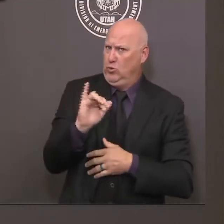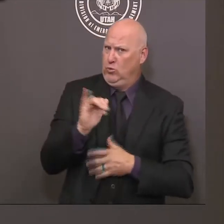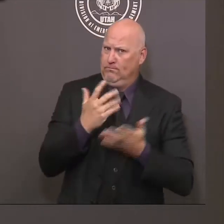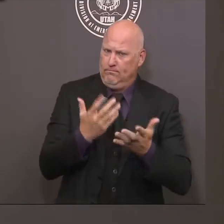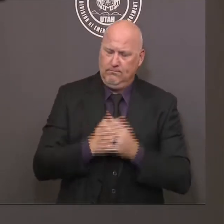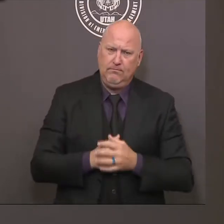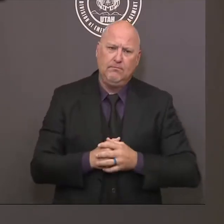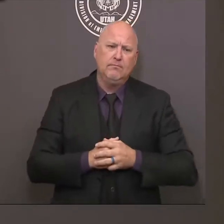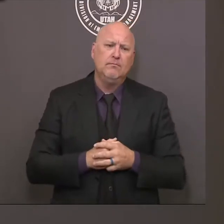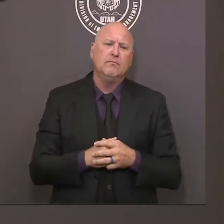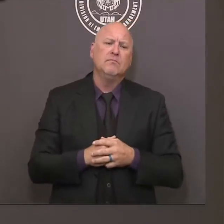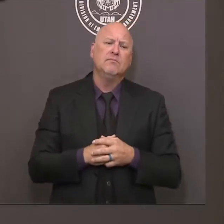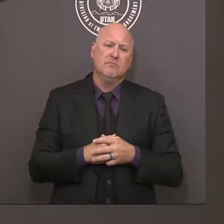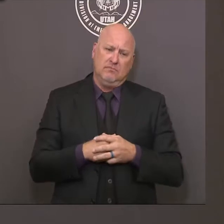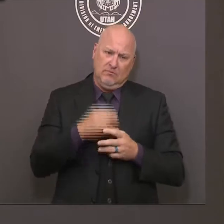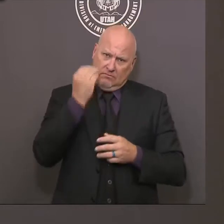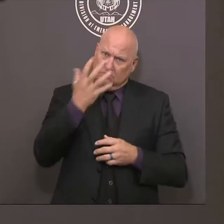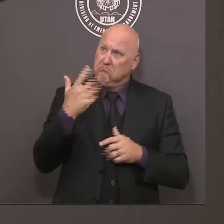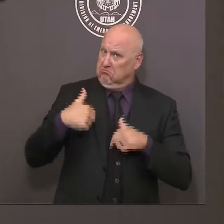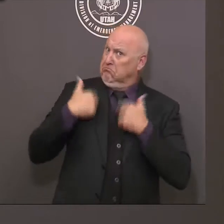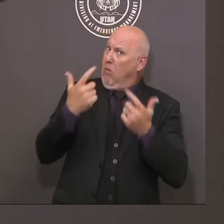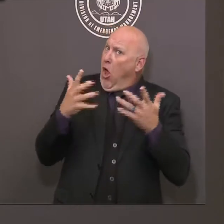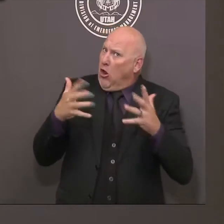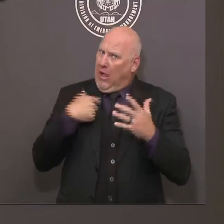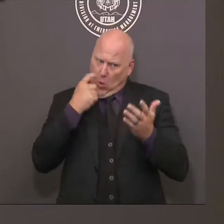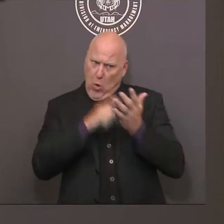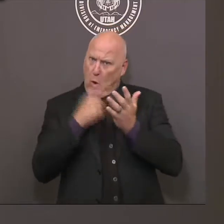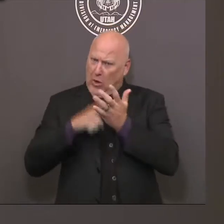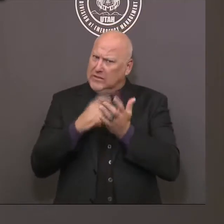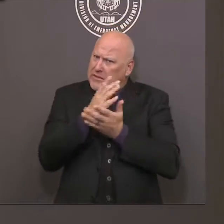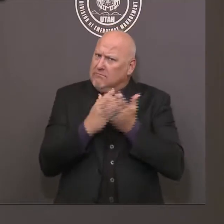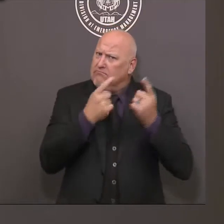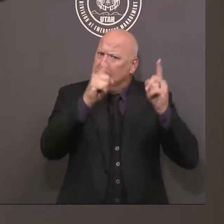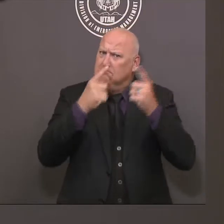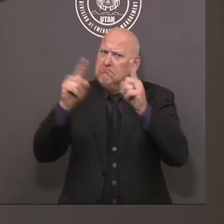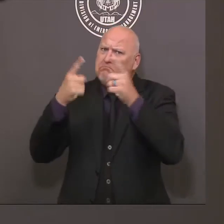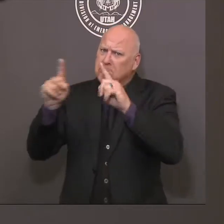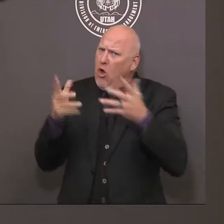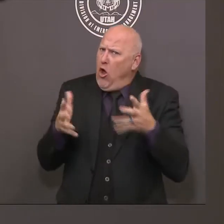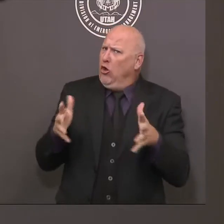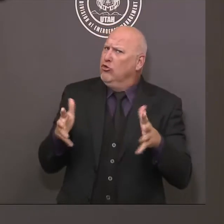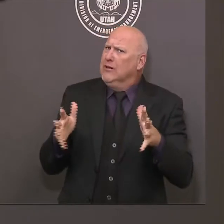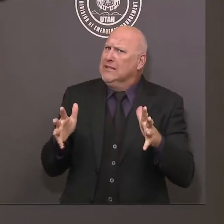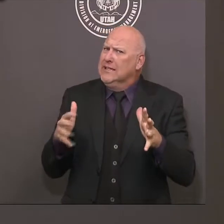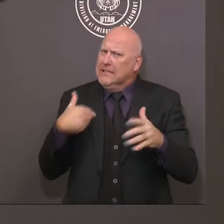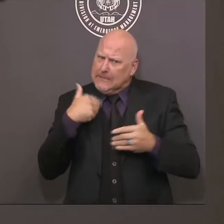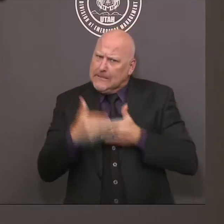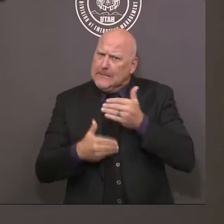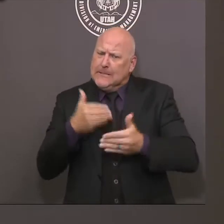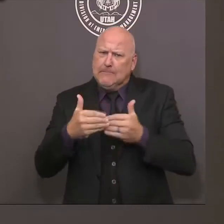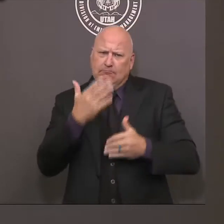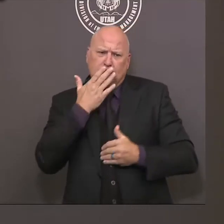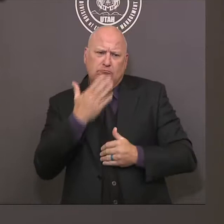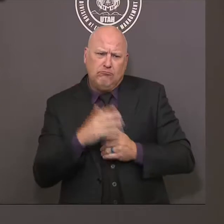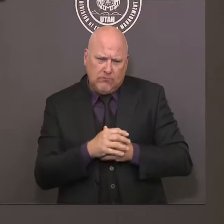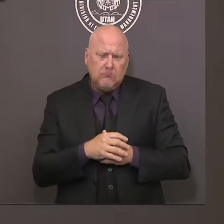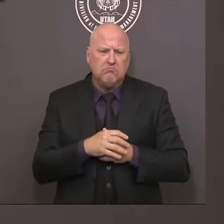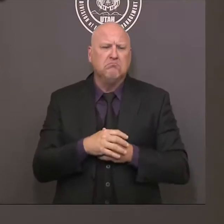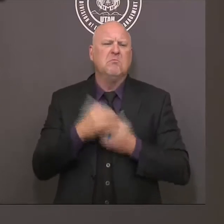regard. Let me just review, again, we've got volume 4 that we're putting out today, but our first